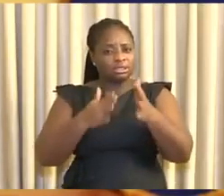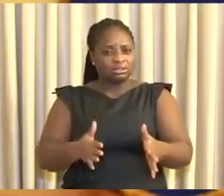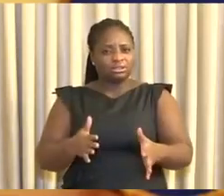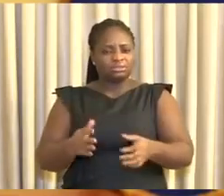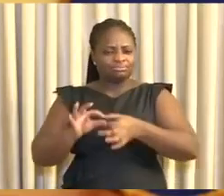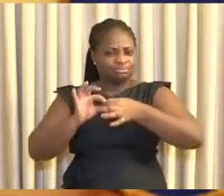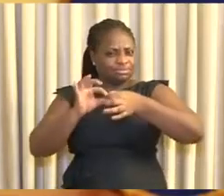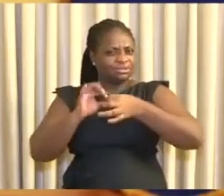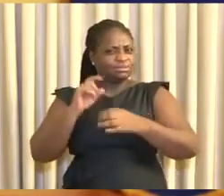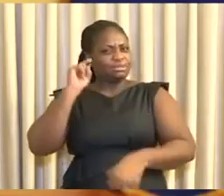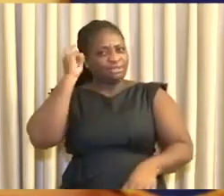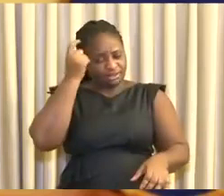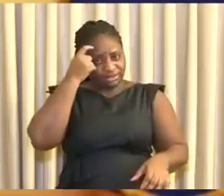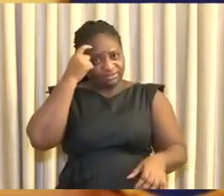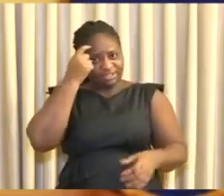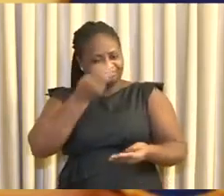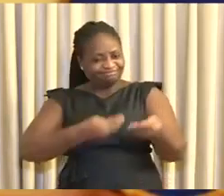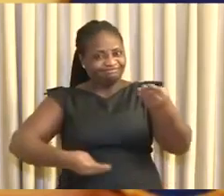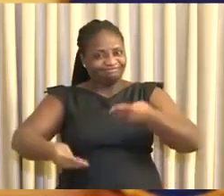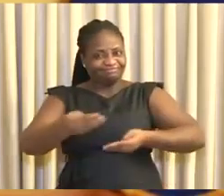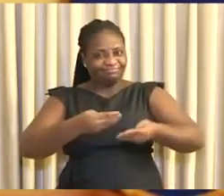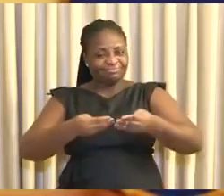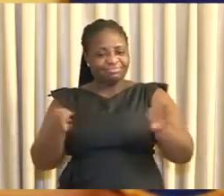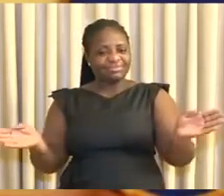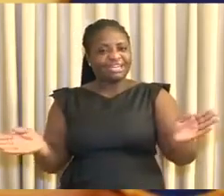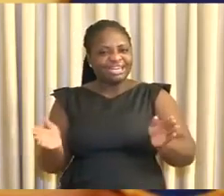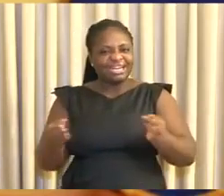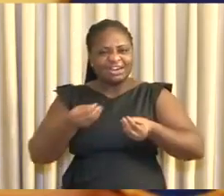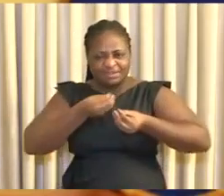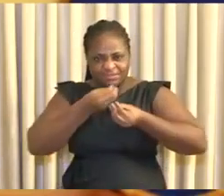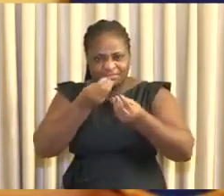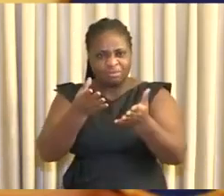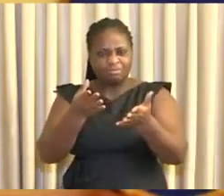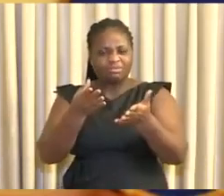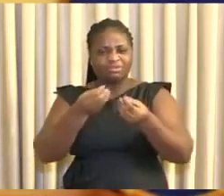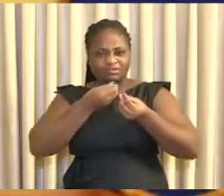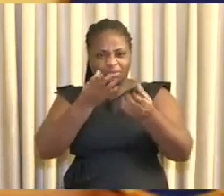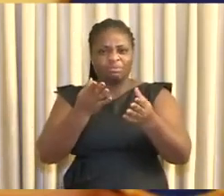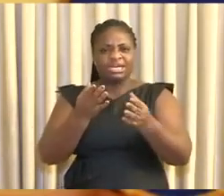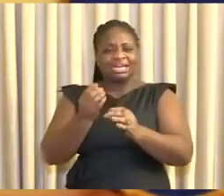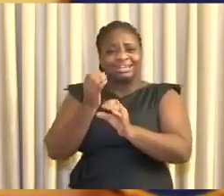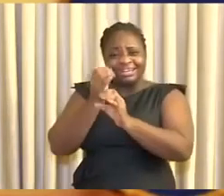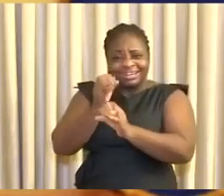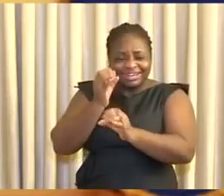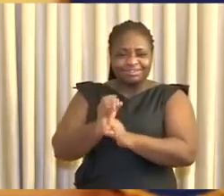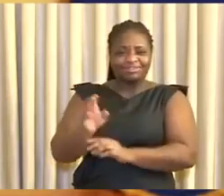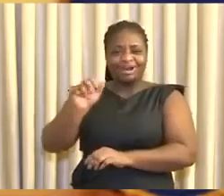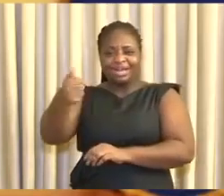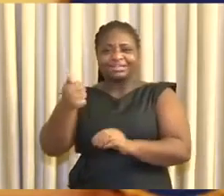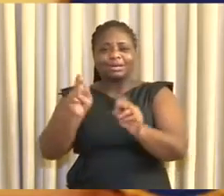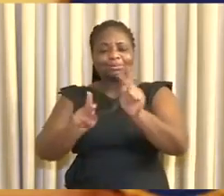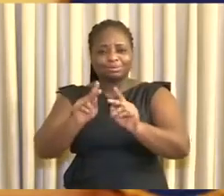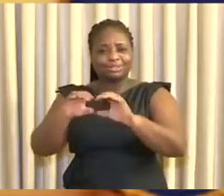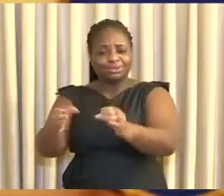partner with government in engaging, mobilizing, and enforcing adherence to social distancing and